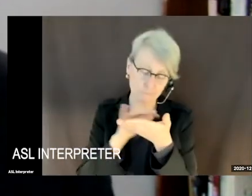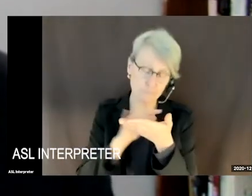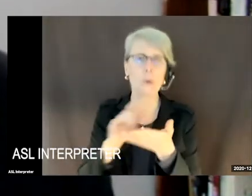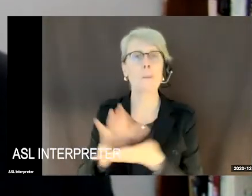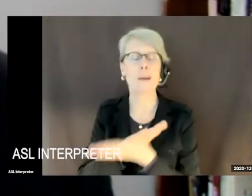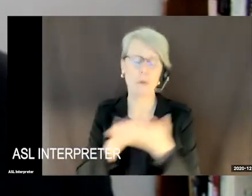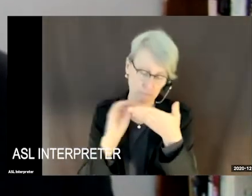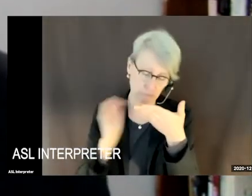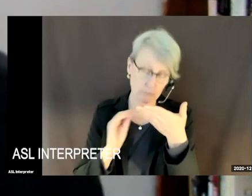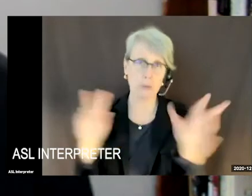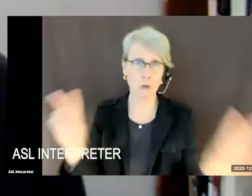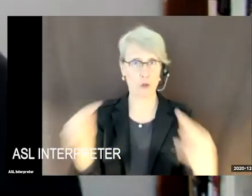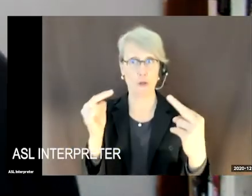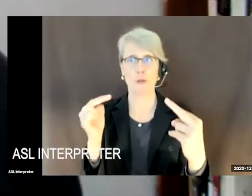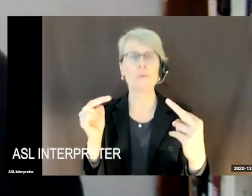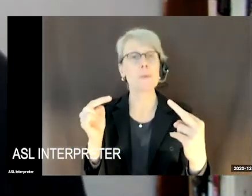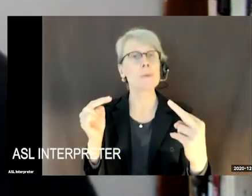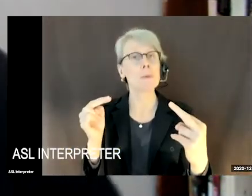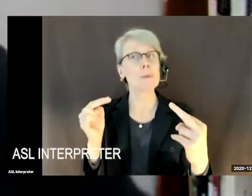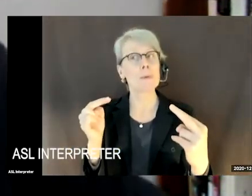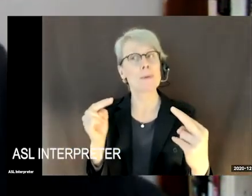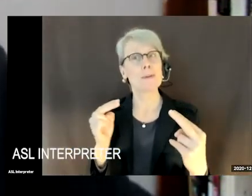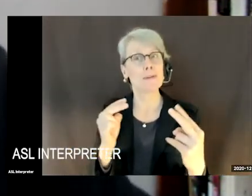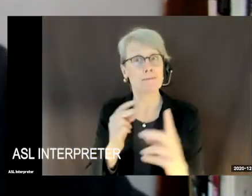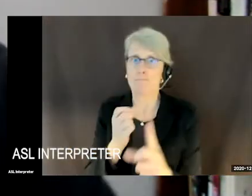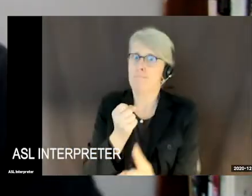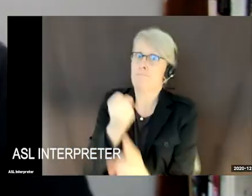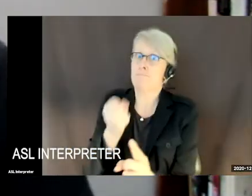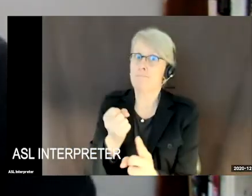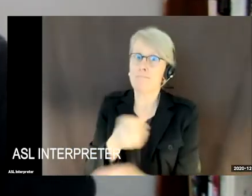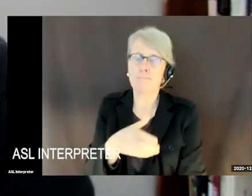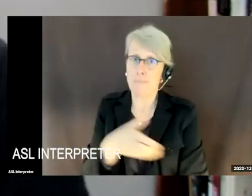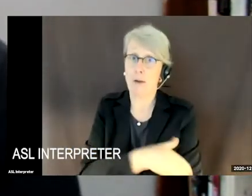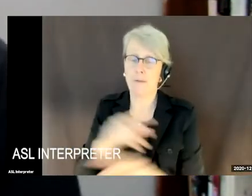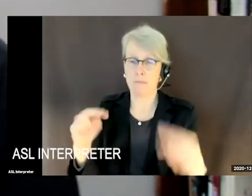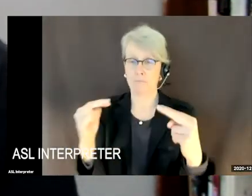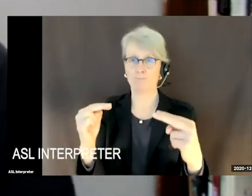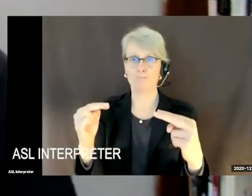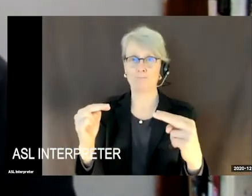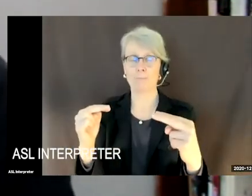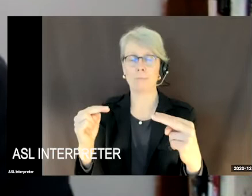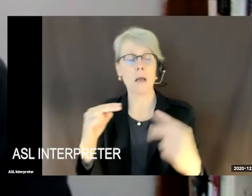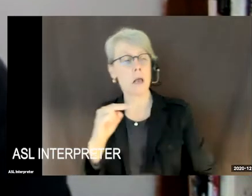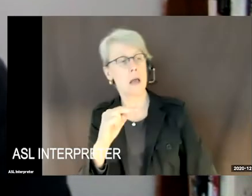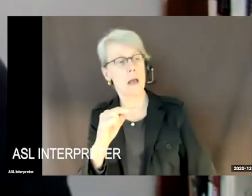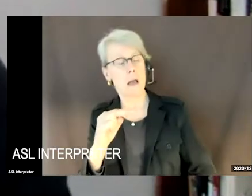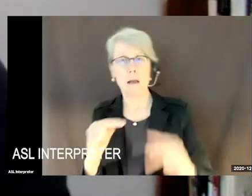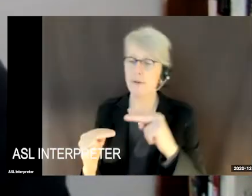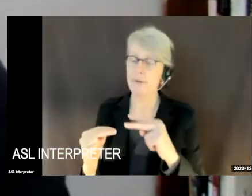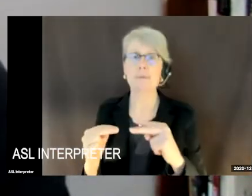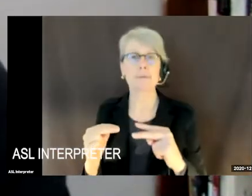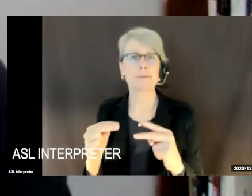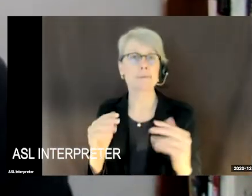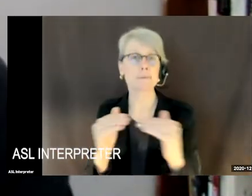You don't have papers in front of you. That's the most powerful thing about it. And I think it's about seeing the other as a fellow